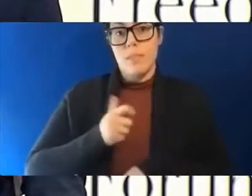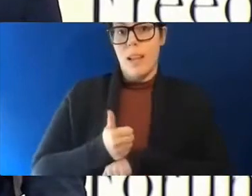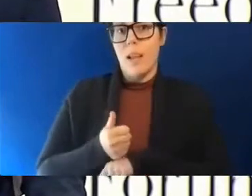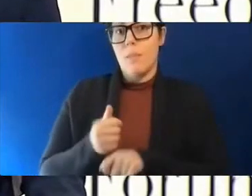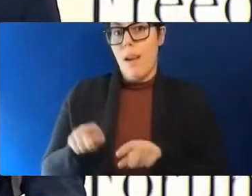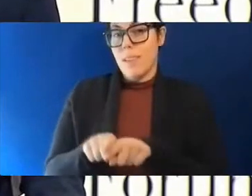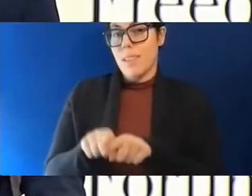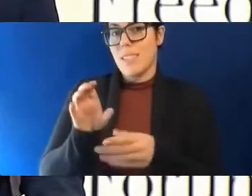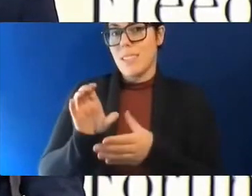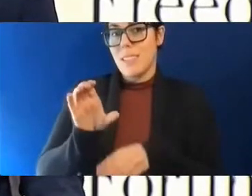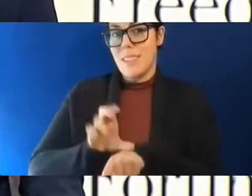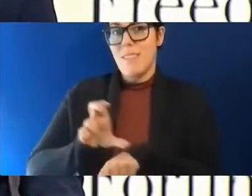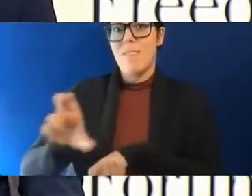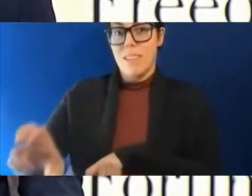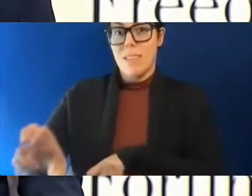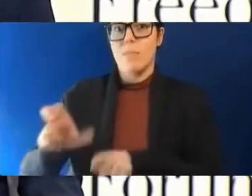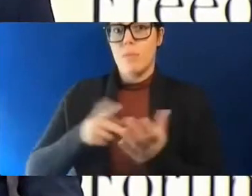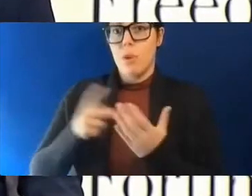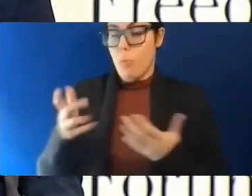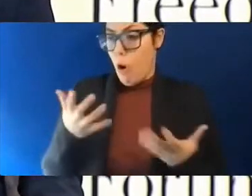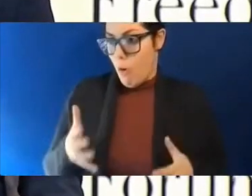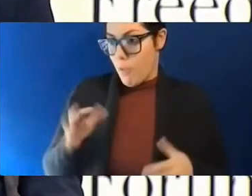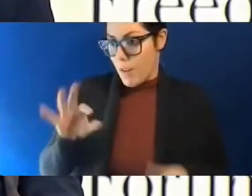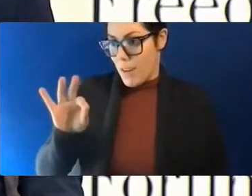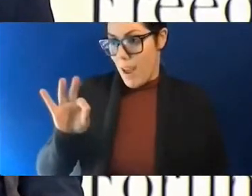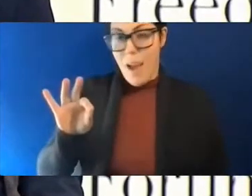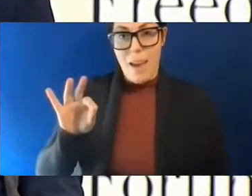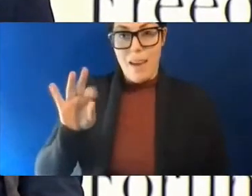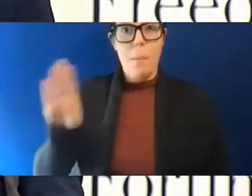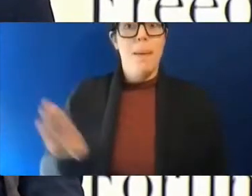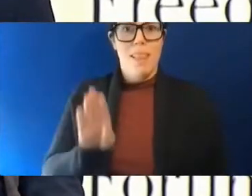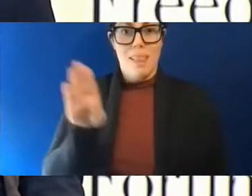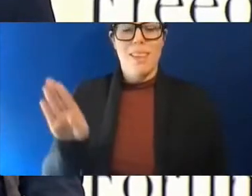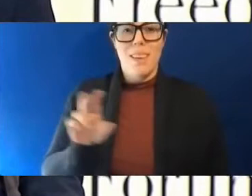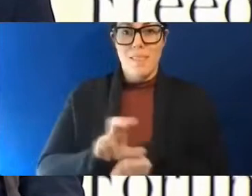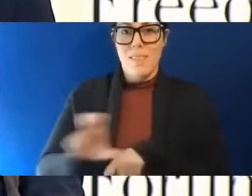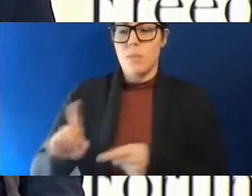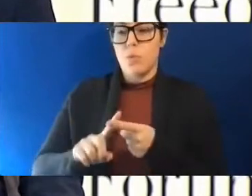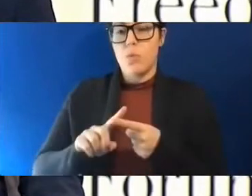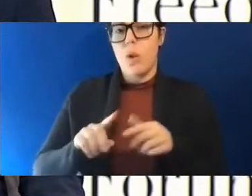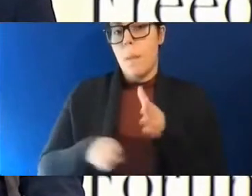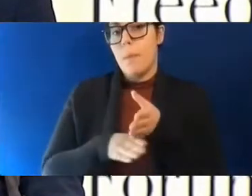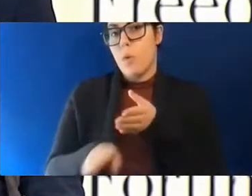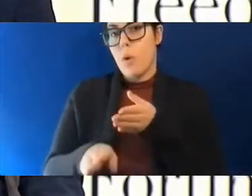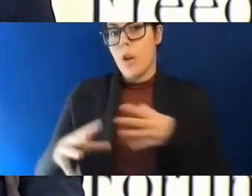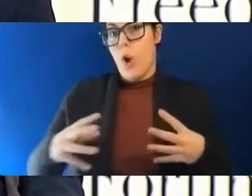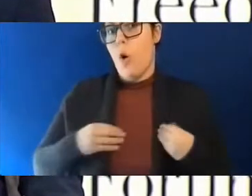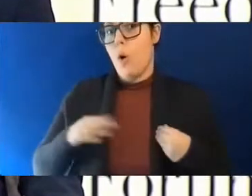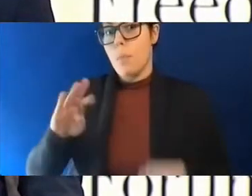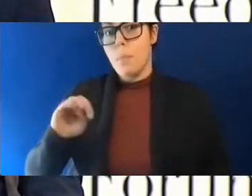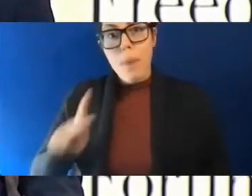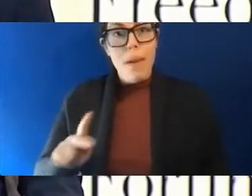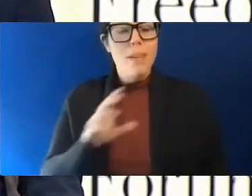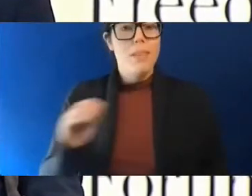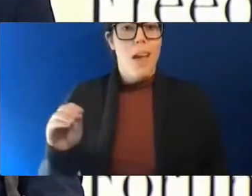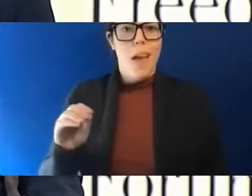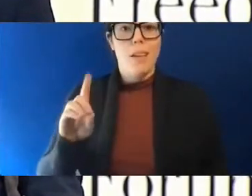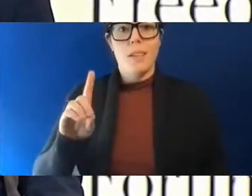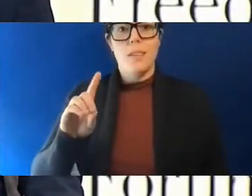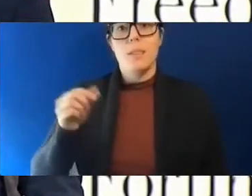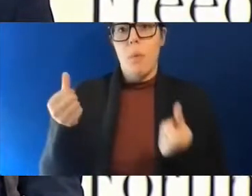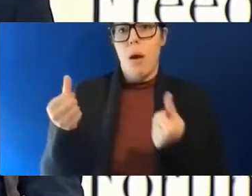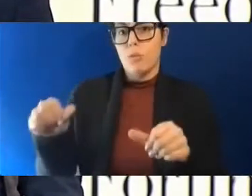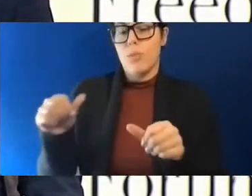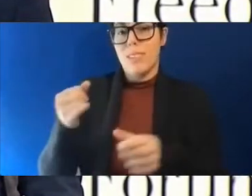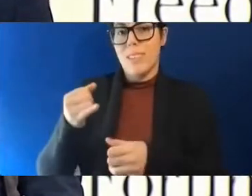program, which we have made a $9 billion investment in minority-owned banks and depository institutions,